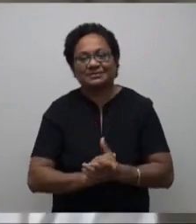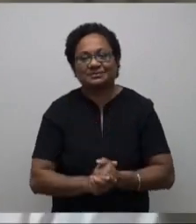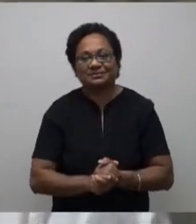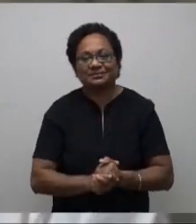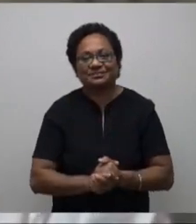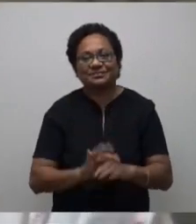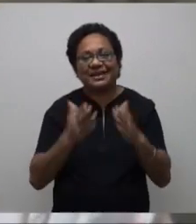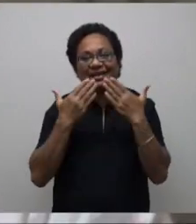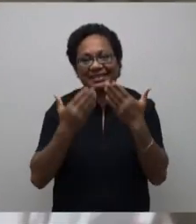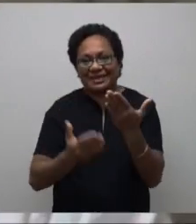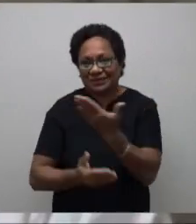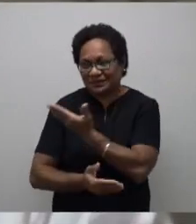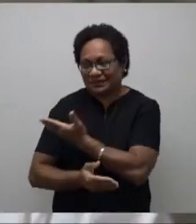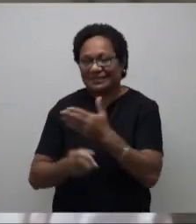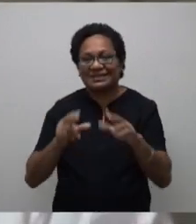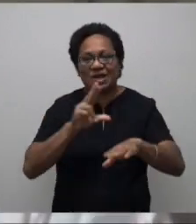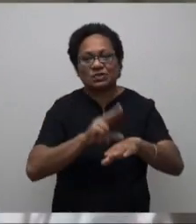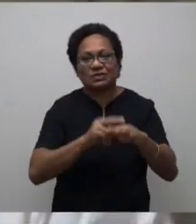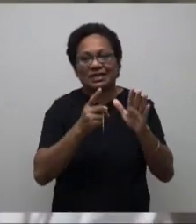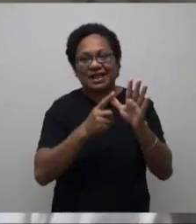Thank you, Dr. Alicia.